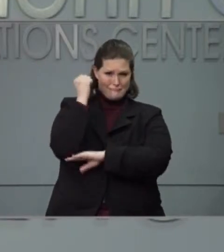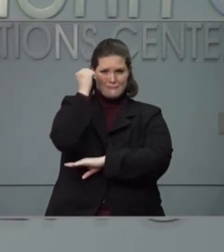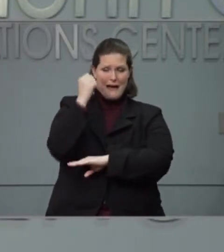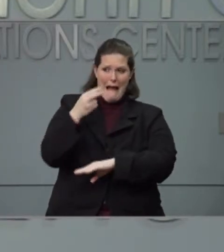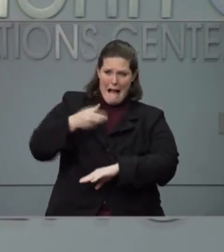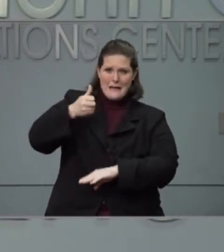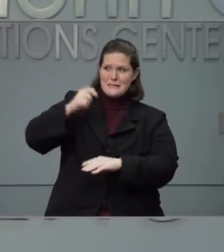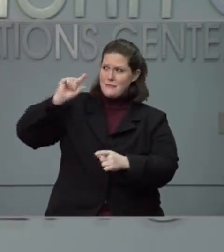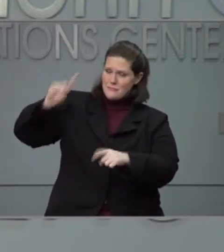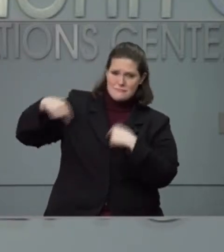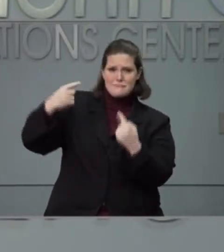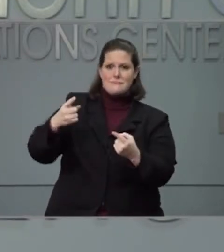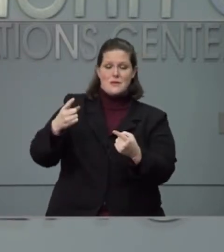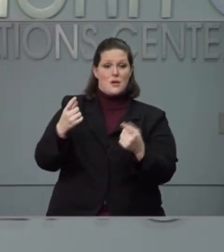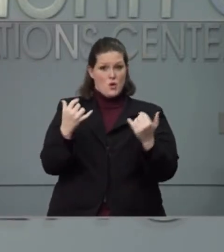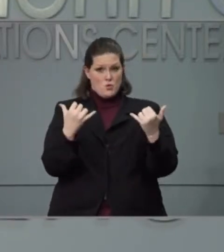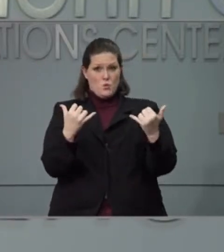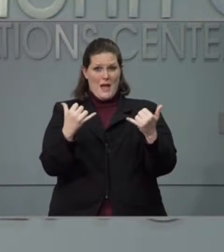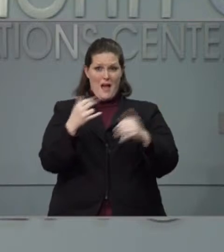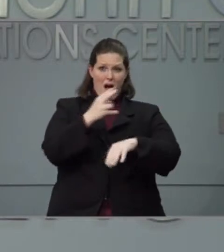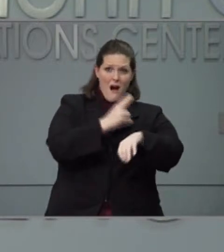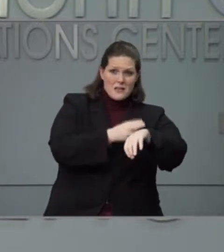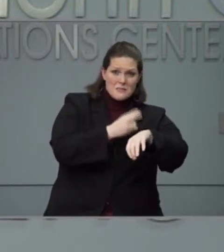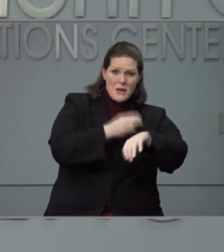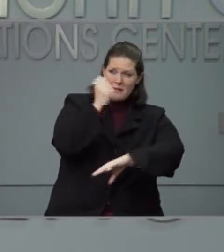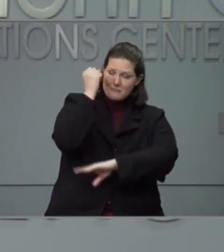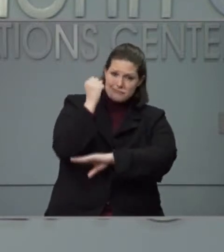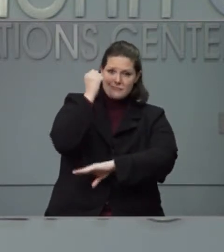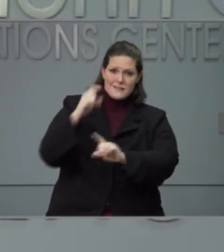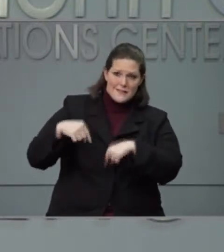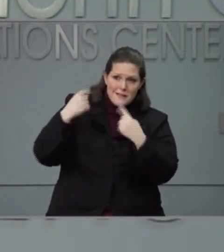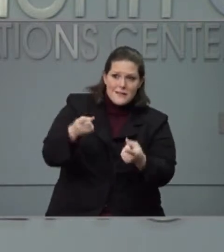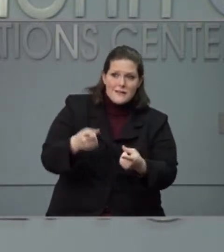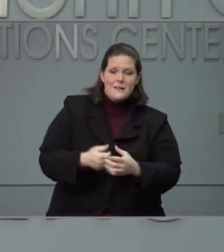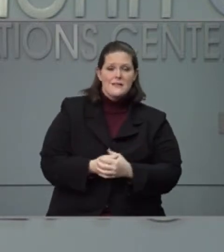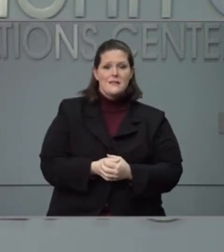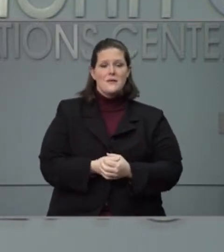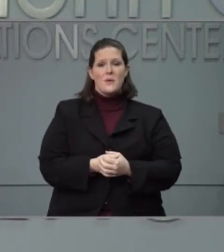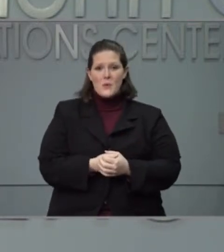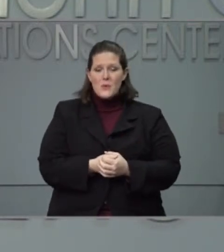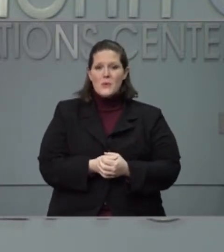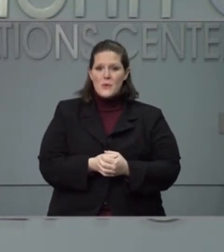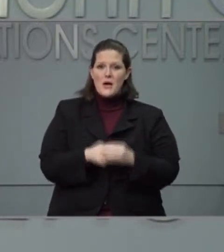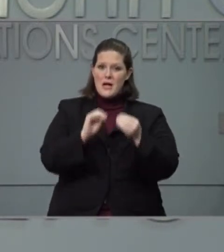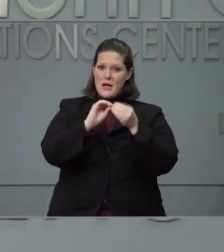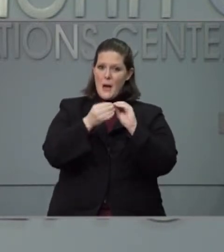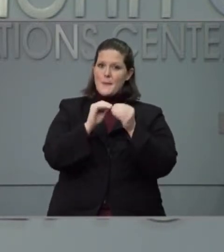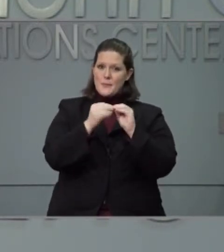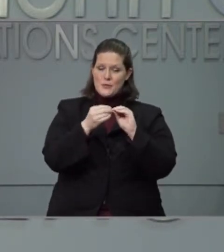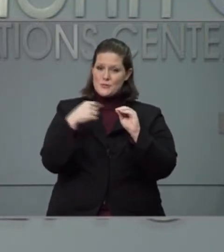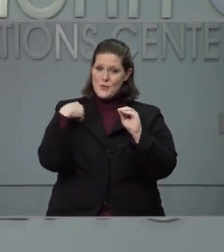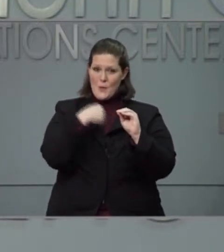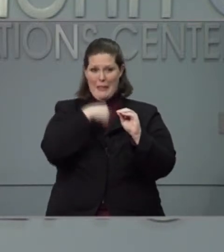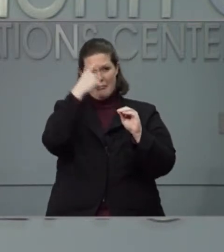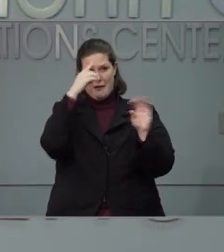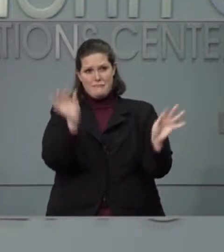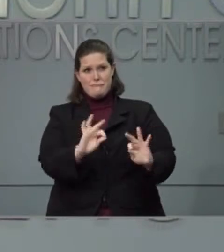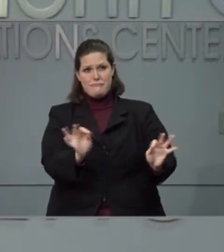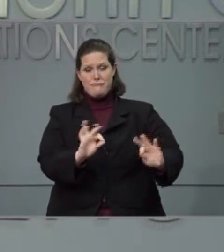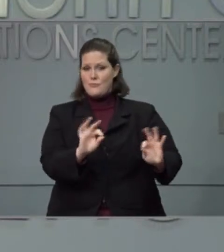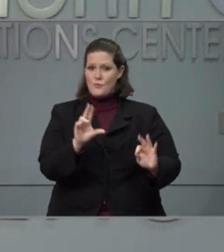today we have the highest rate of hospitalizations since the pandemic began. These are numbers we cannot